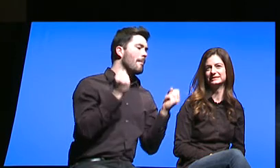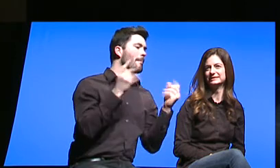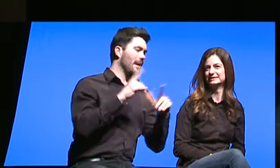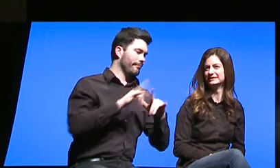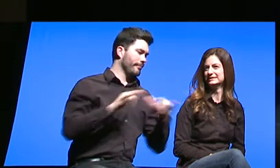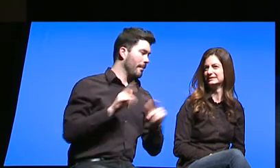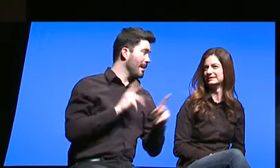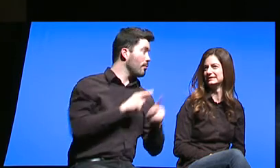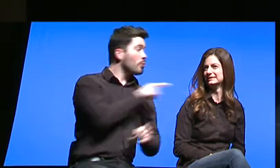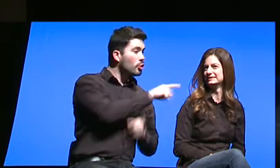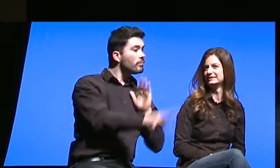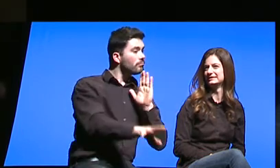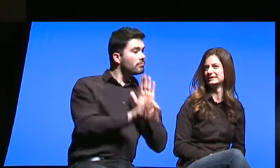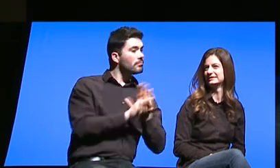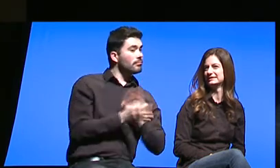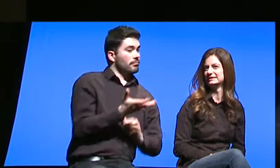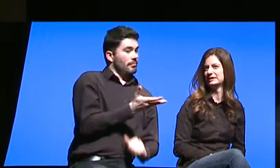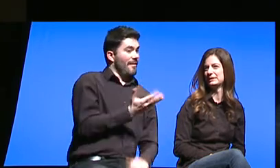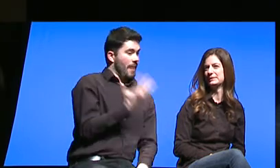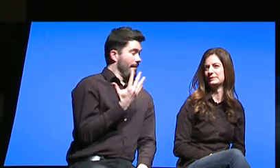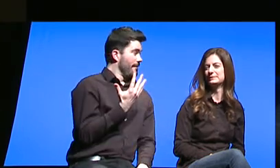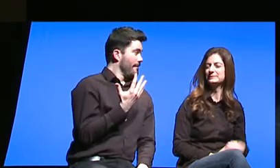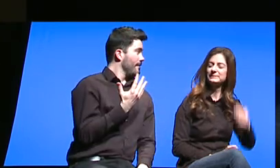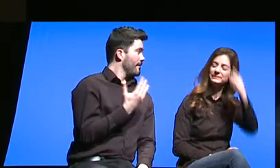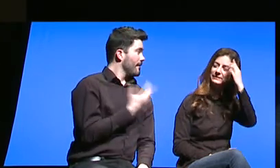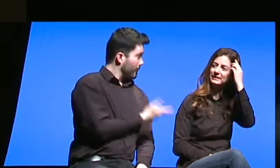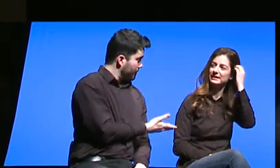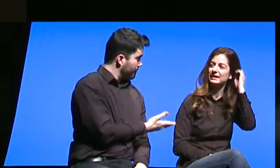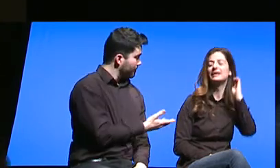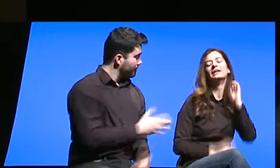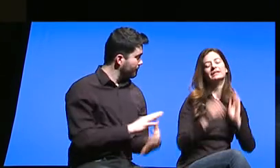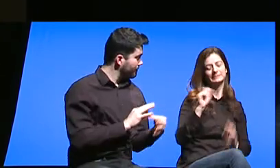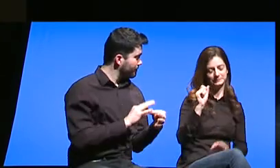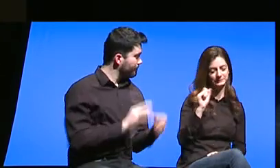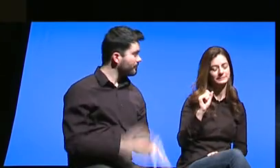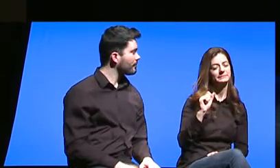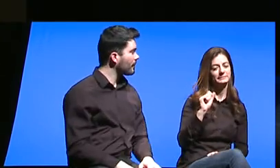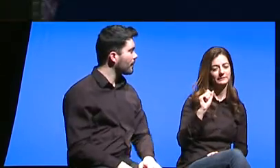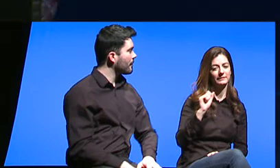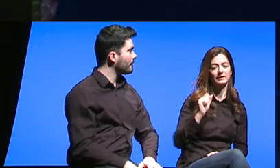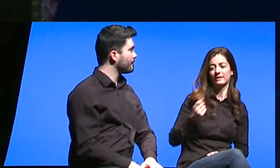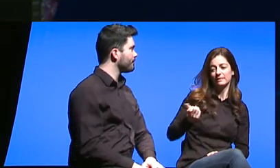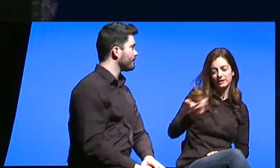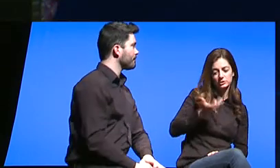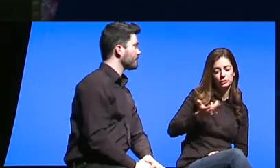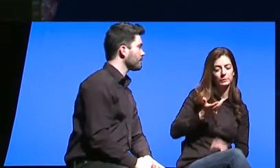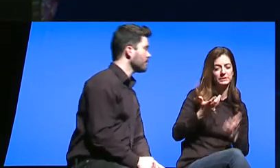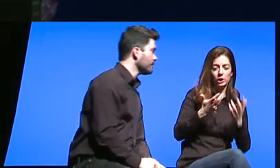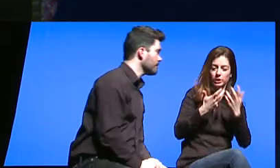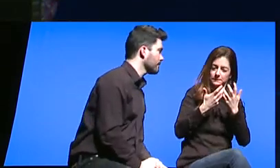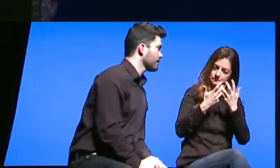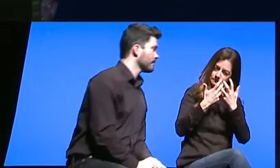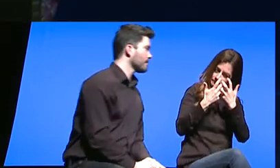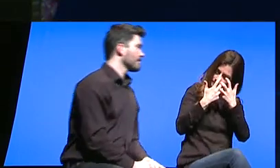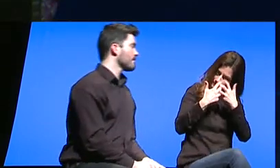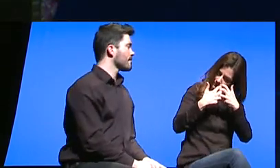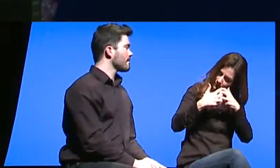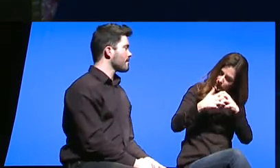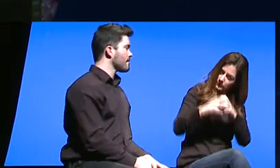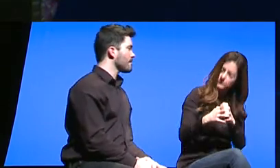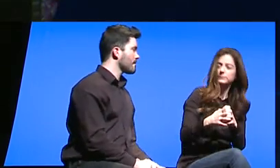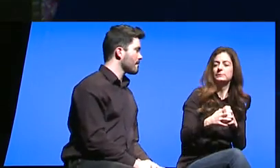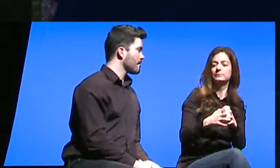you selected these folks here. We did. You know, this group has gelled so much, and we've done like